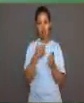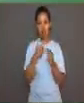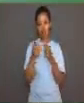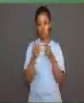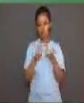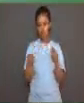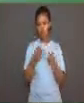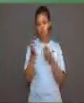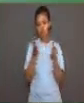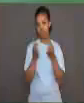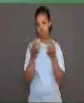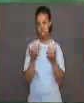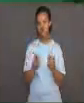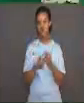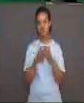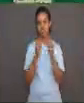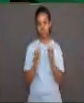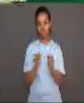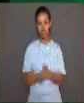You may begin now.